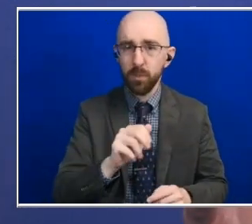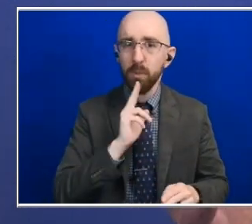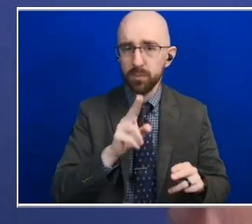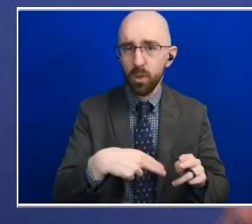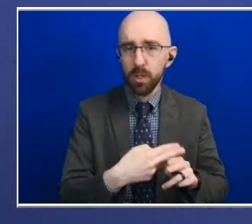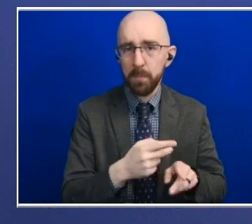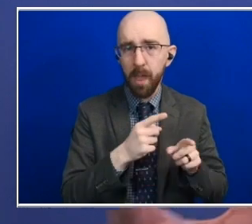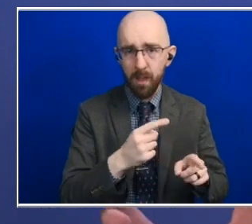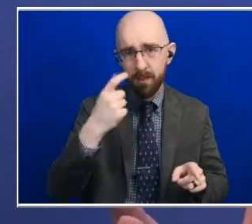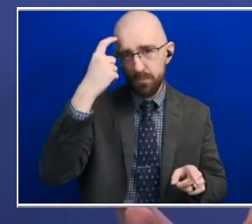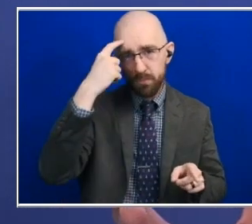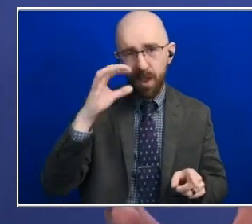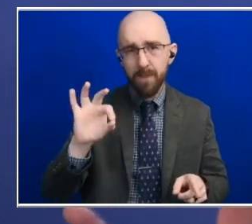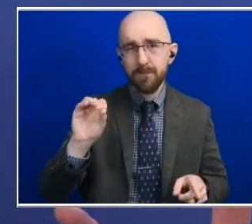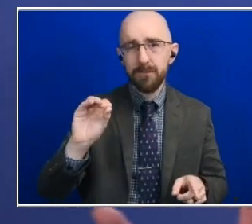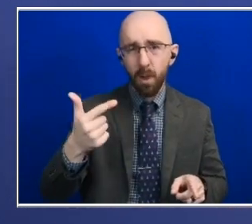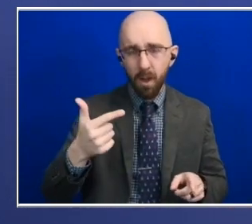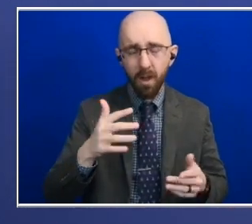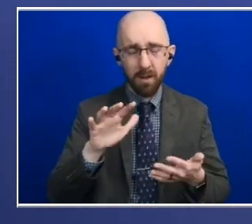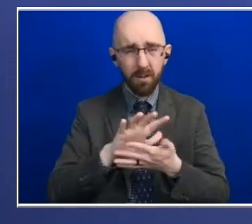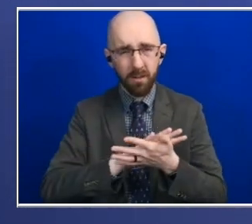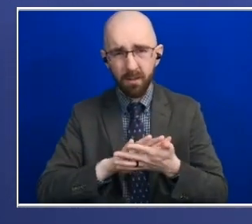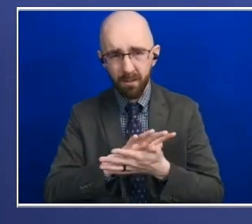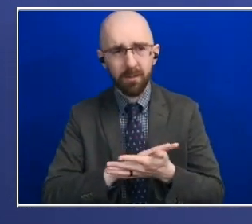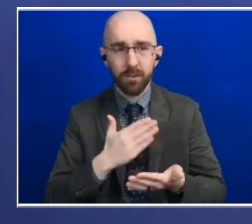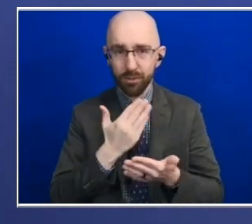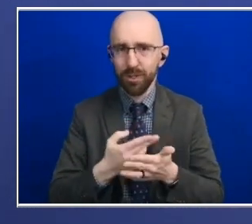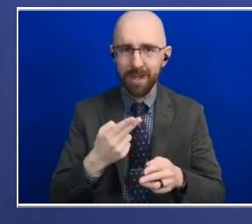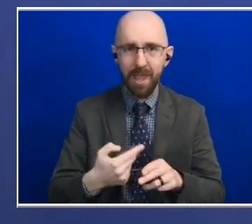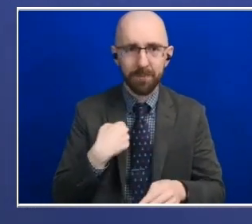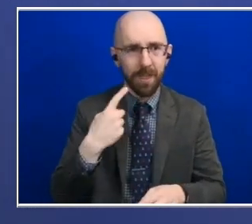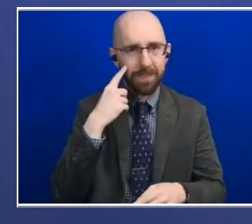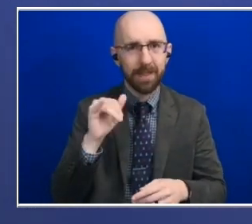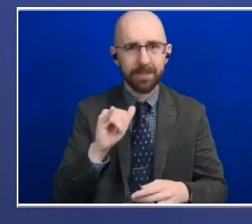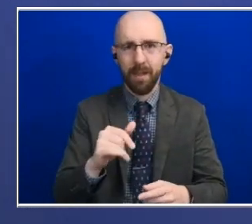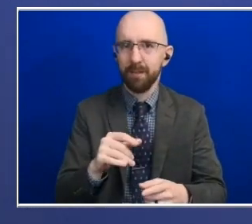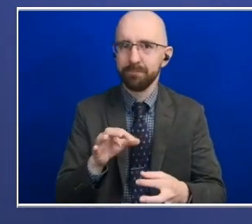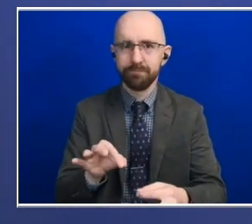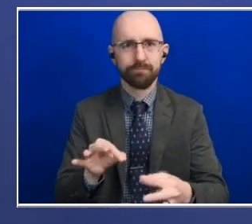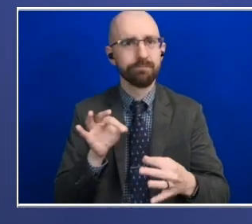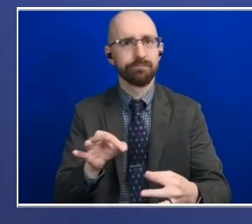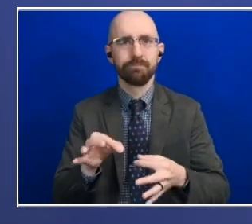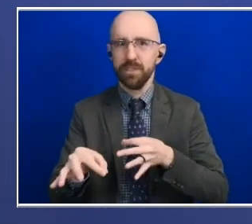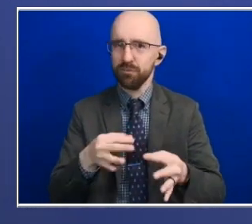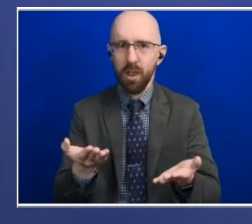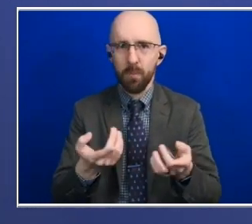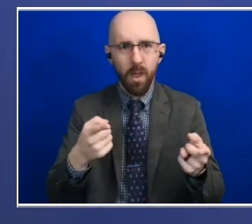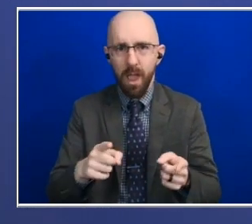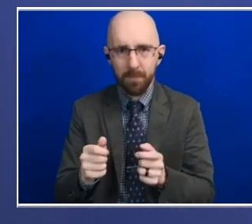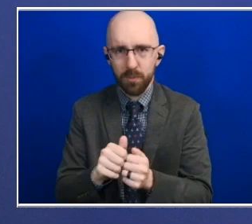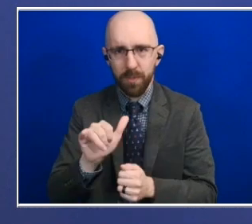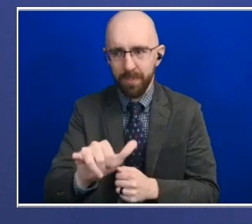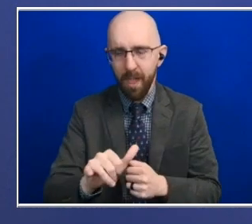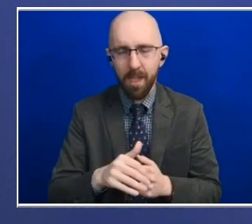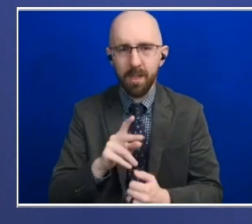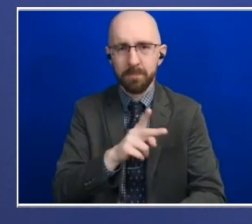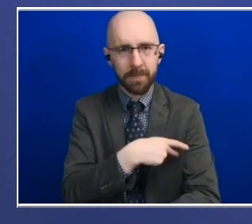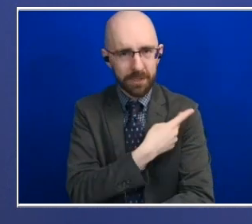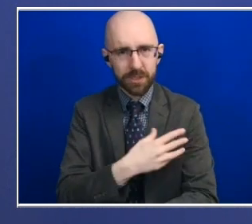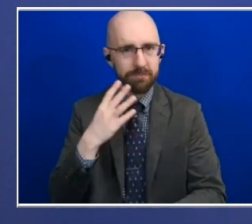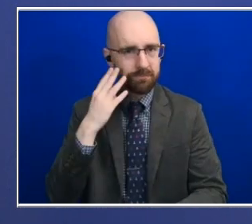fog. It's a great name because I think it so aptly describes what happens with patients with long